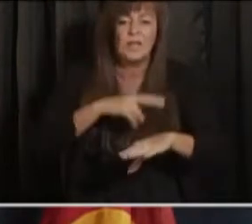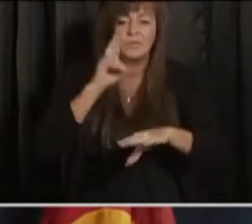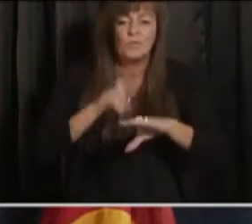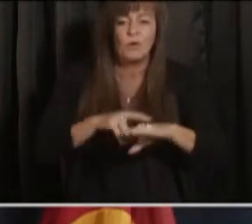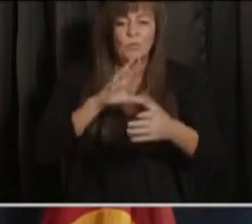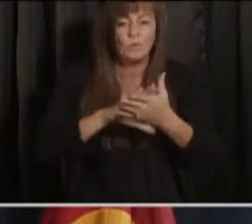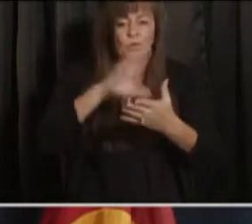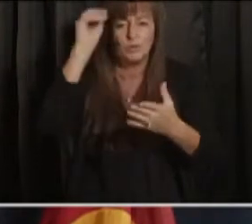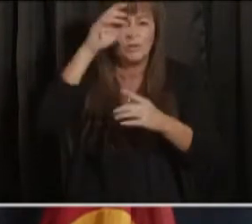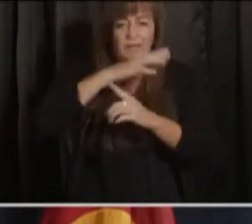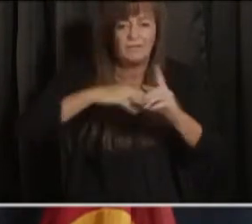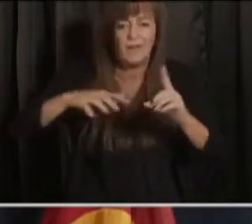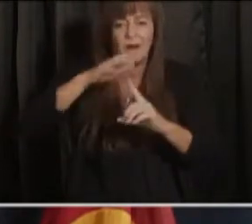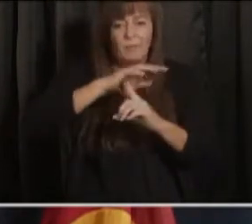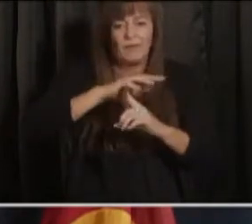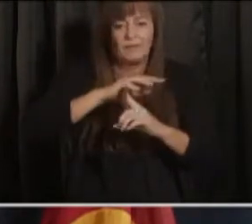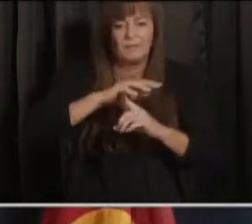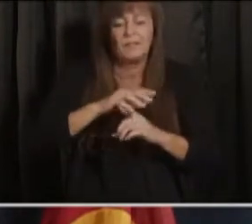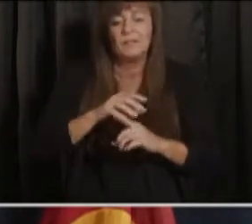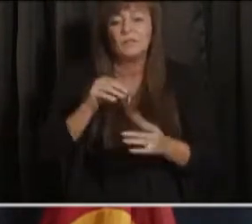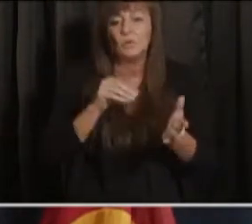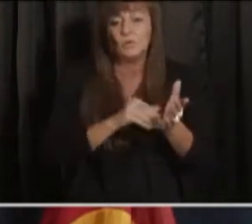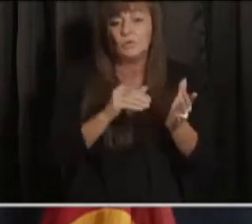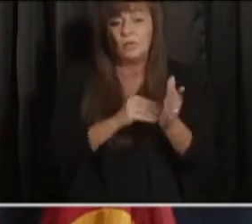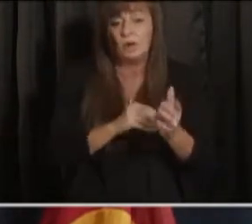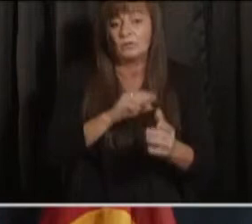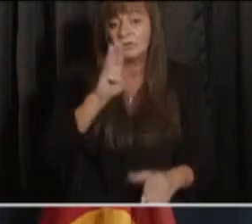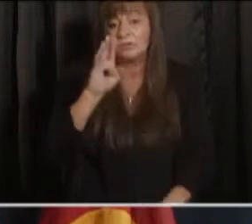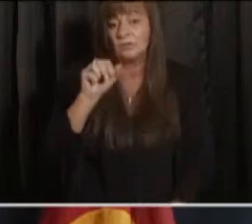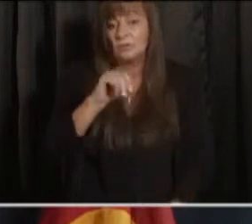Who was your second one for? Was it Dr. Bijaj? Yeah, go ahead.